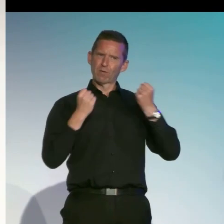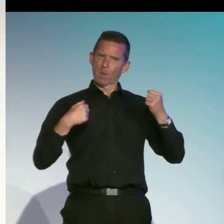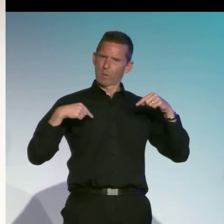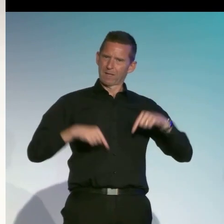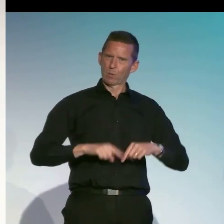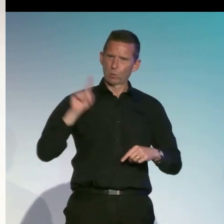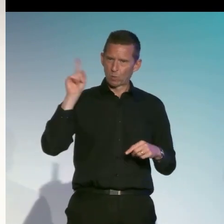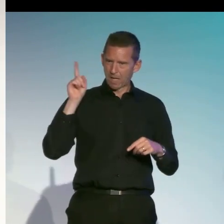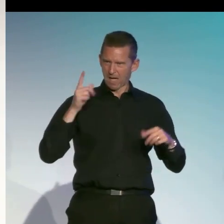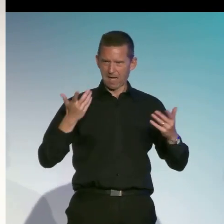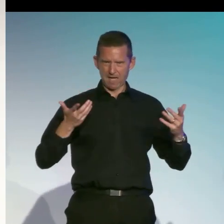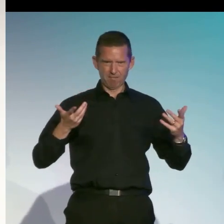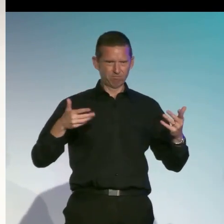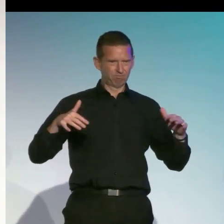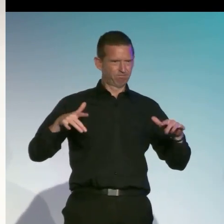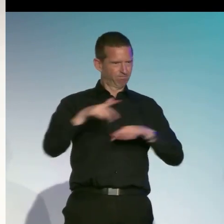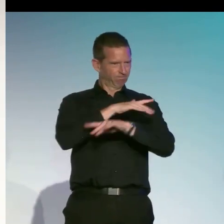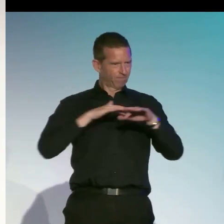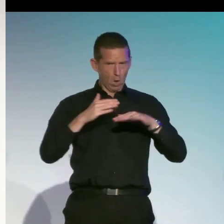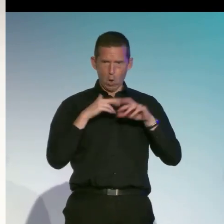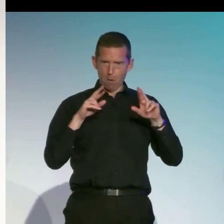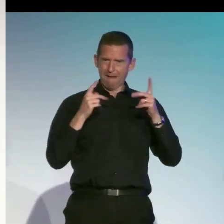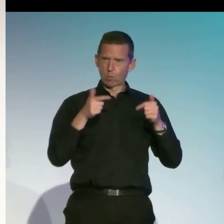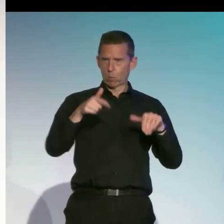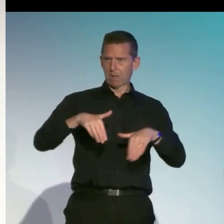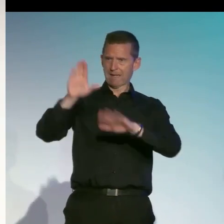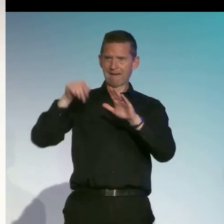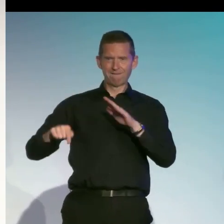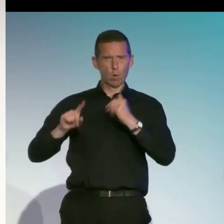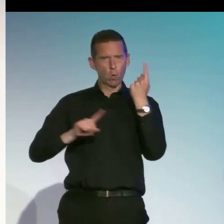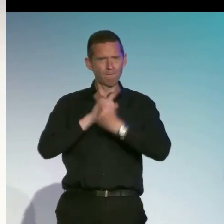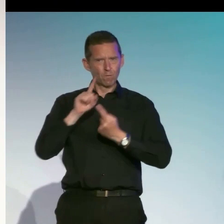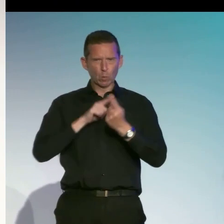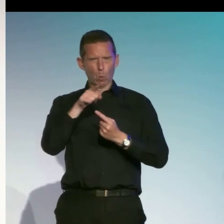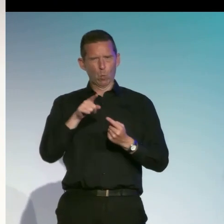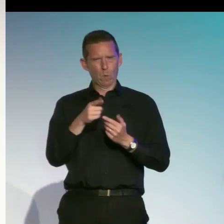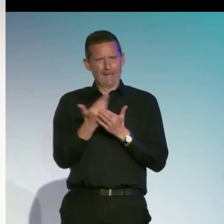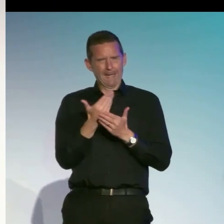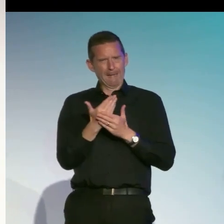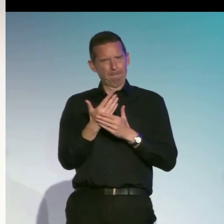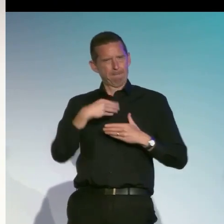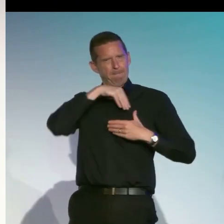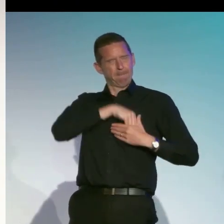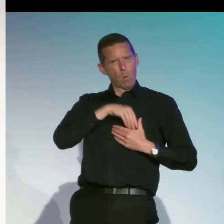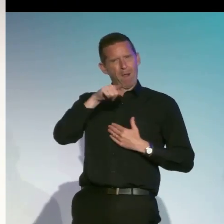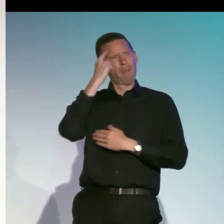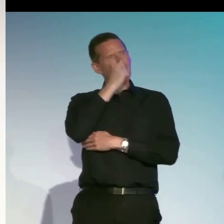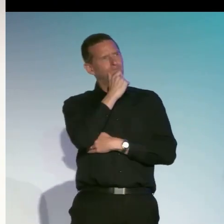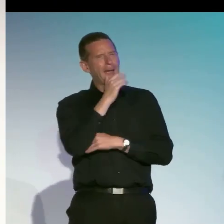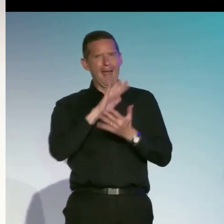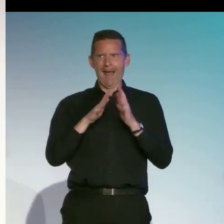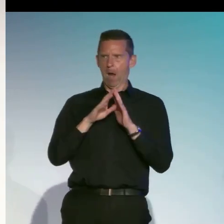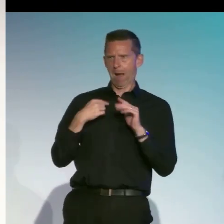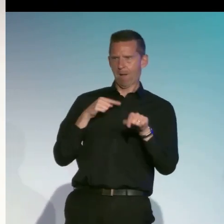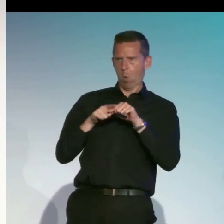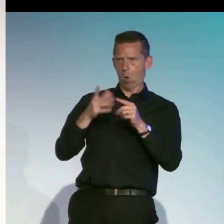And hopefully, as you leave the conference afterwards, you carry that with you and you think about how you can use